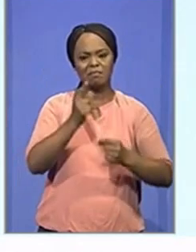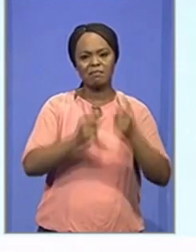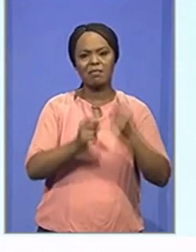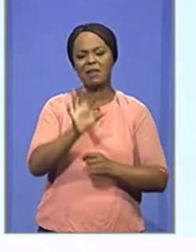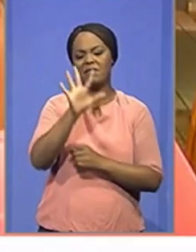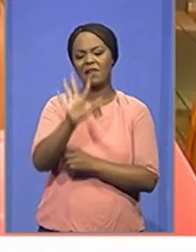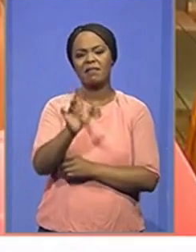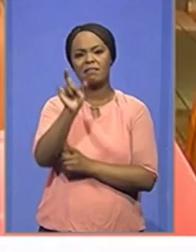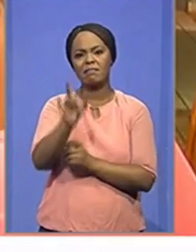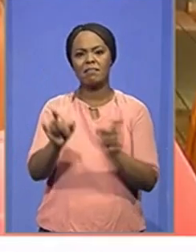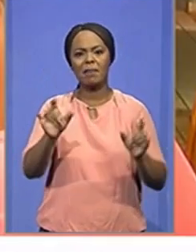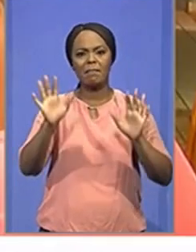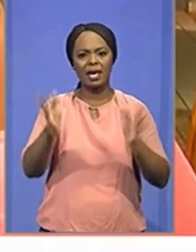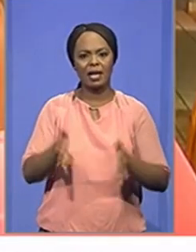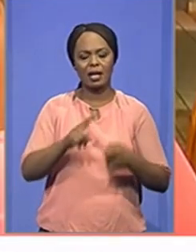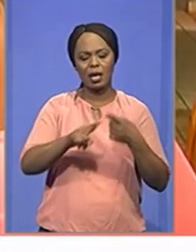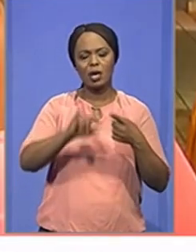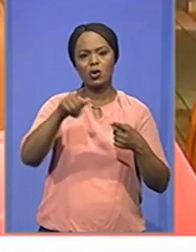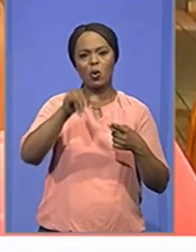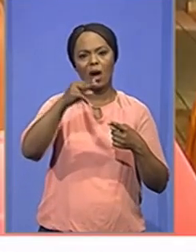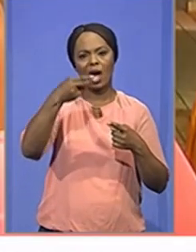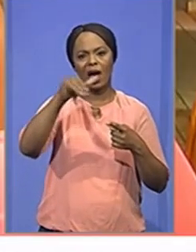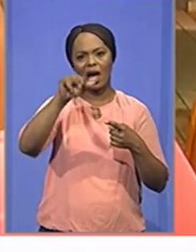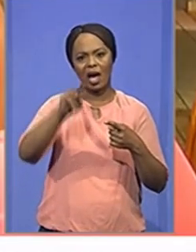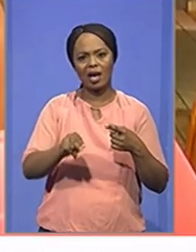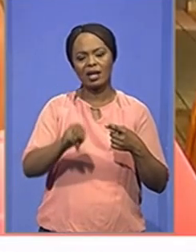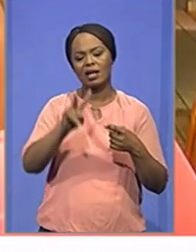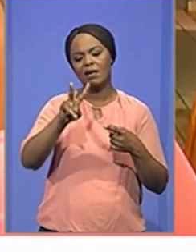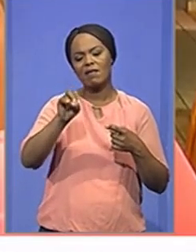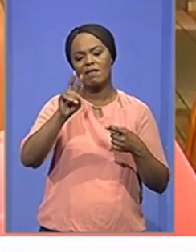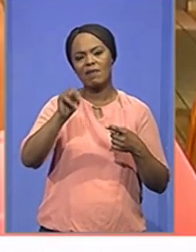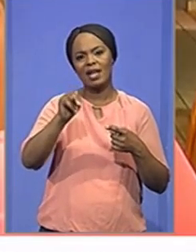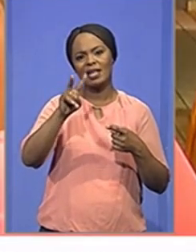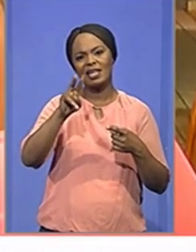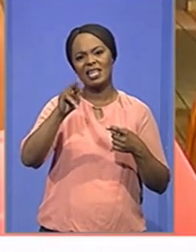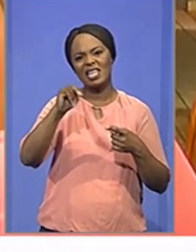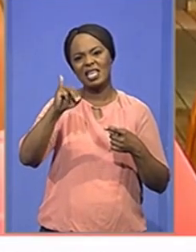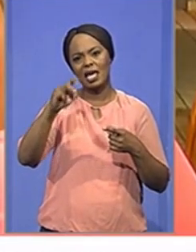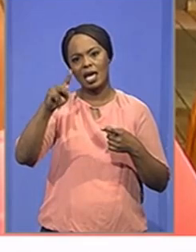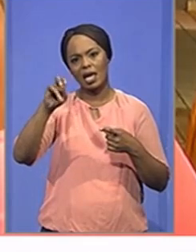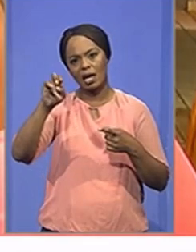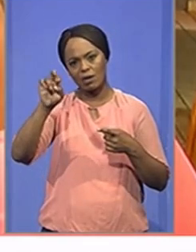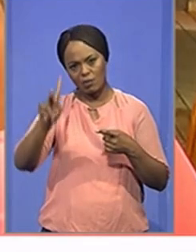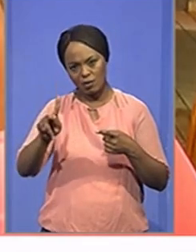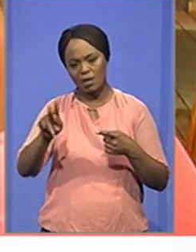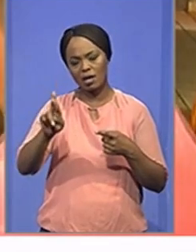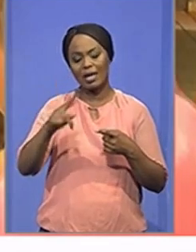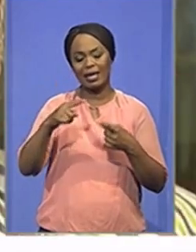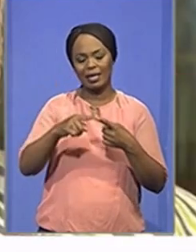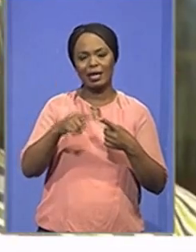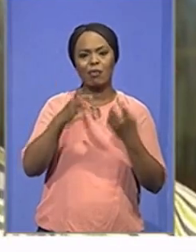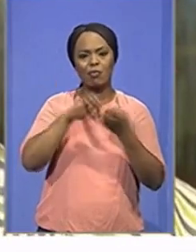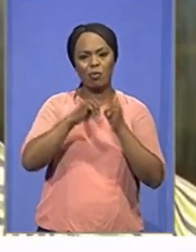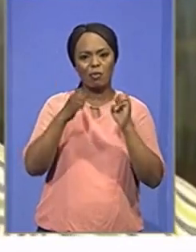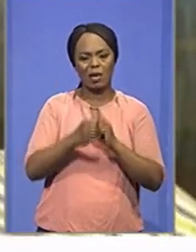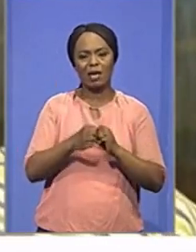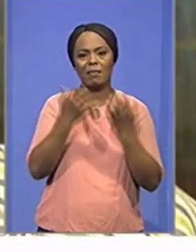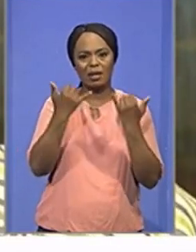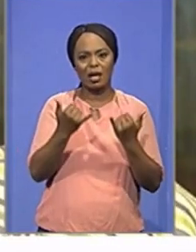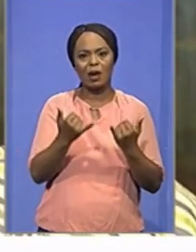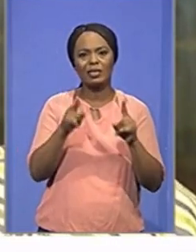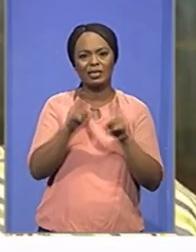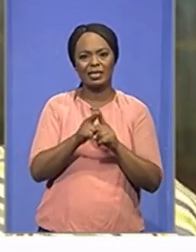fela. Johan van Niekerk ke mongwe wa batlhagisi ba bagolo ba mashi, mme o aparetswe ke mathata ebile a re